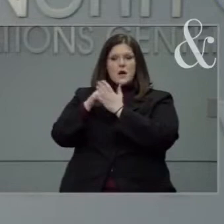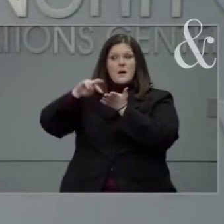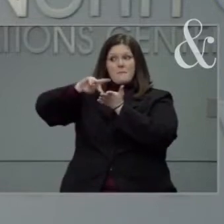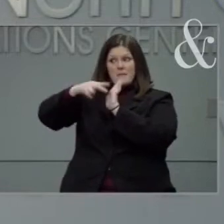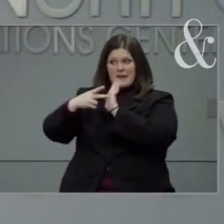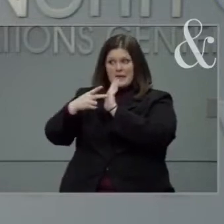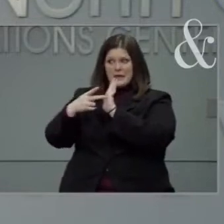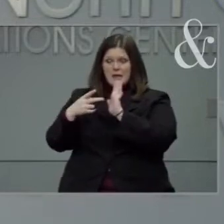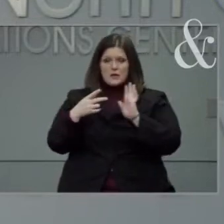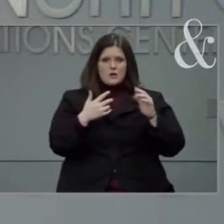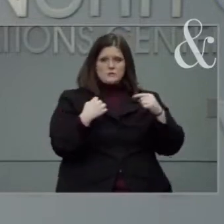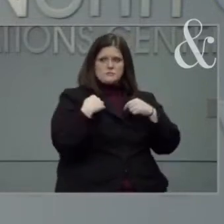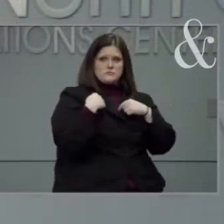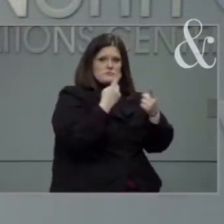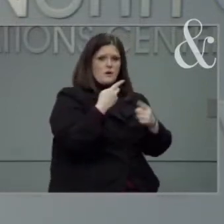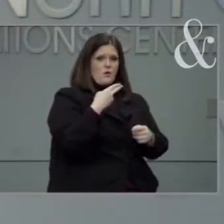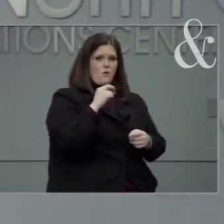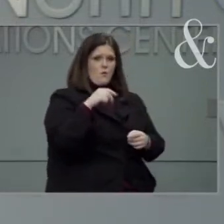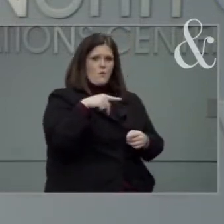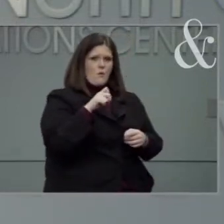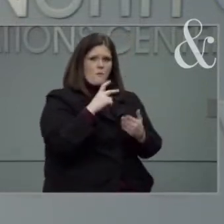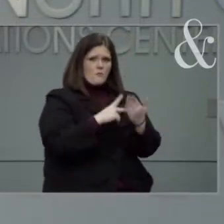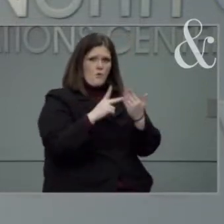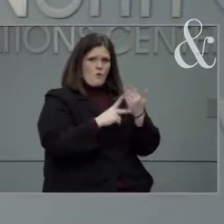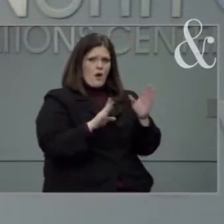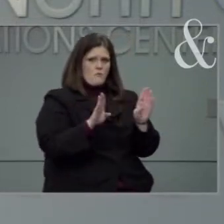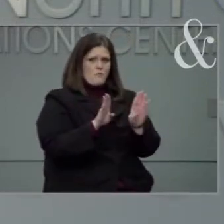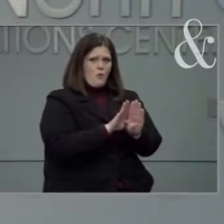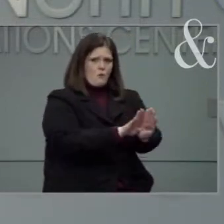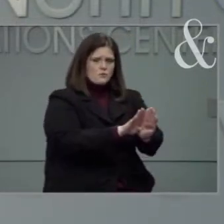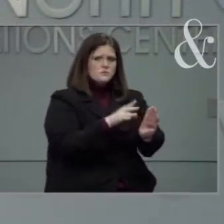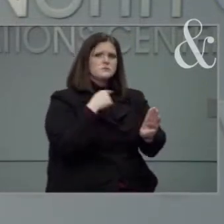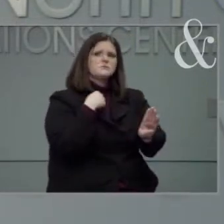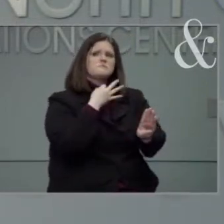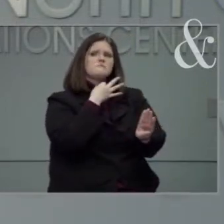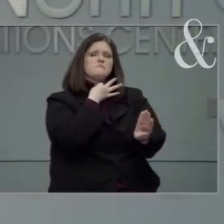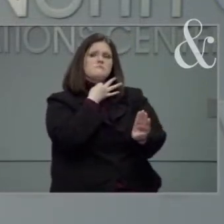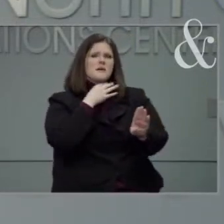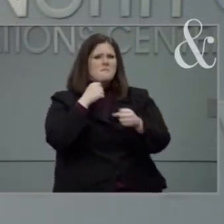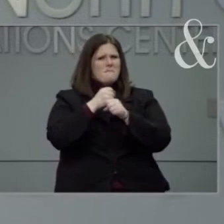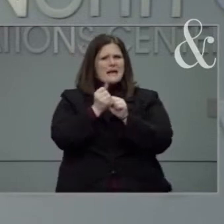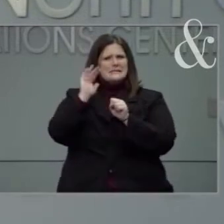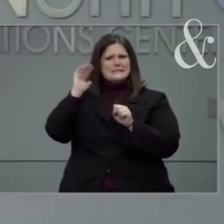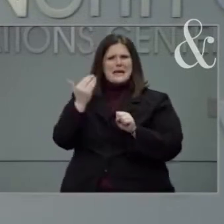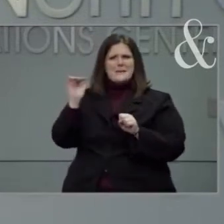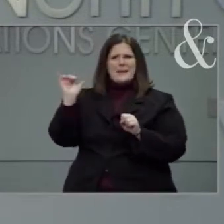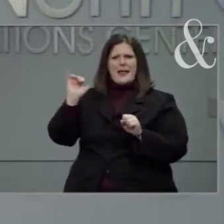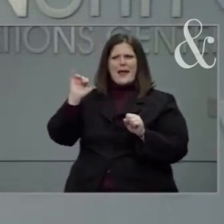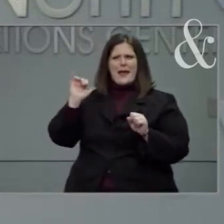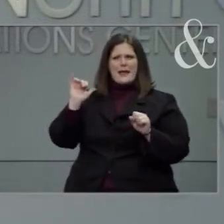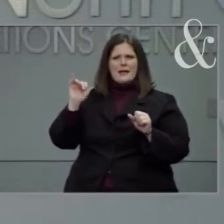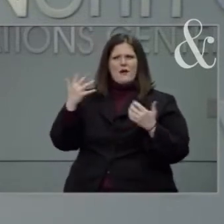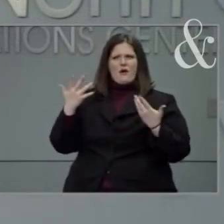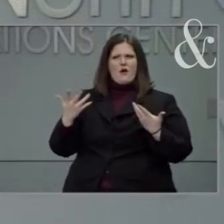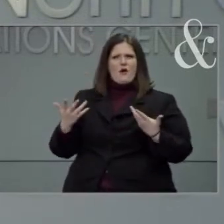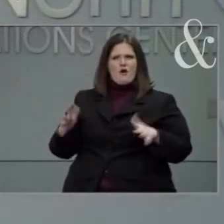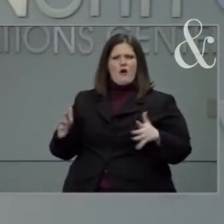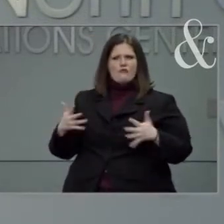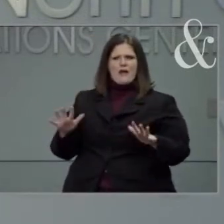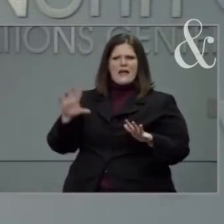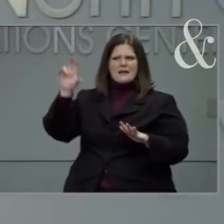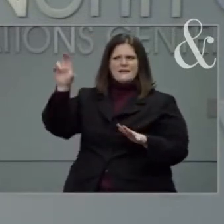HOPE program? Or is this, I mean, the way the press release is phrased makes it sound like perhaps it's already accounted for